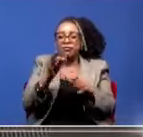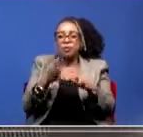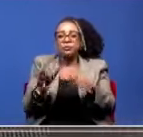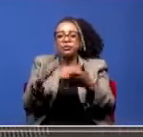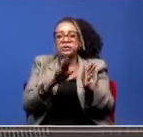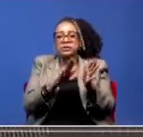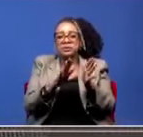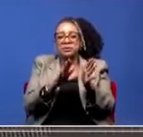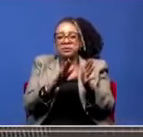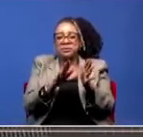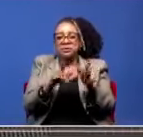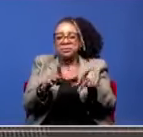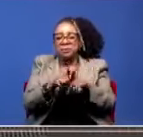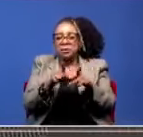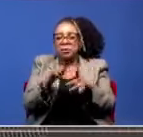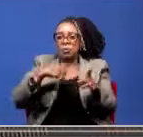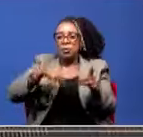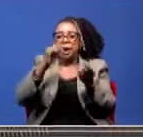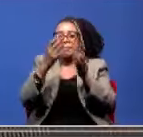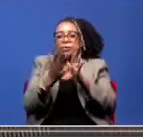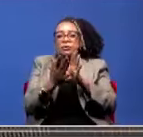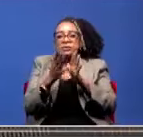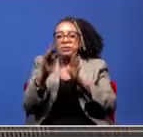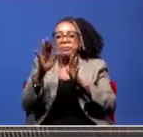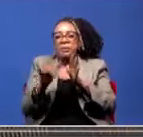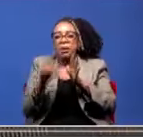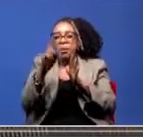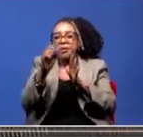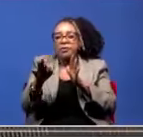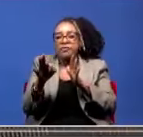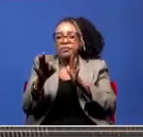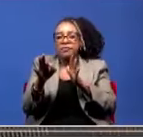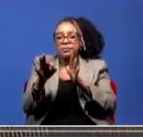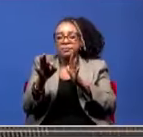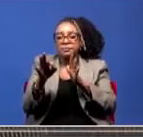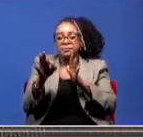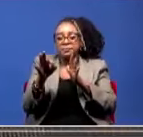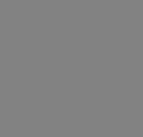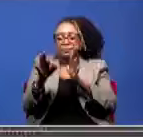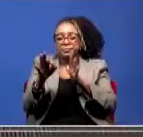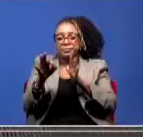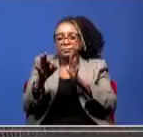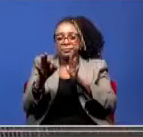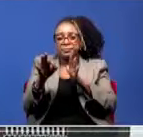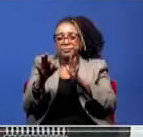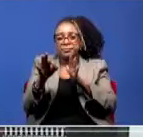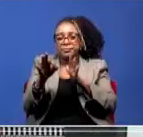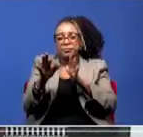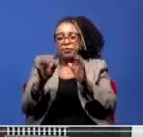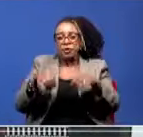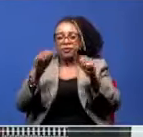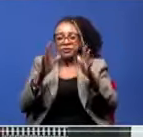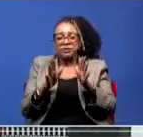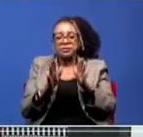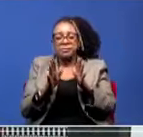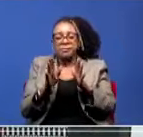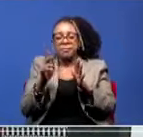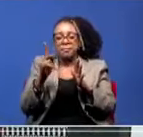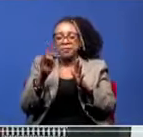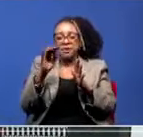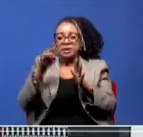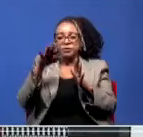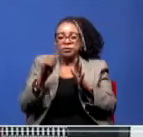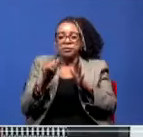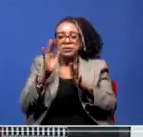being as there, and we were approached by one of the KNTC's officer. Kinyanjui, who is a